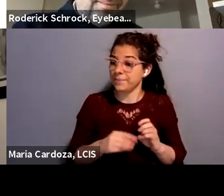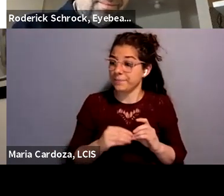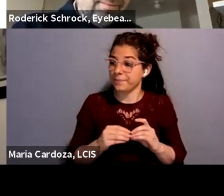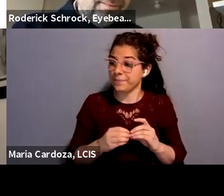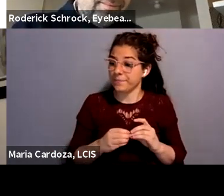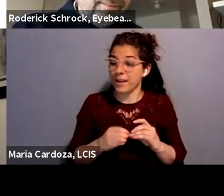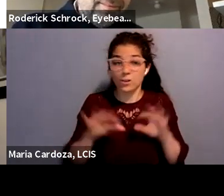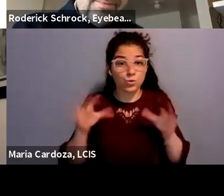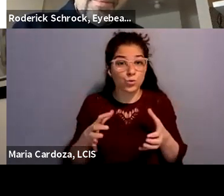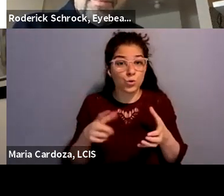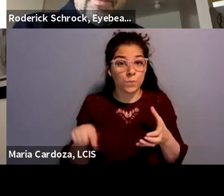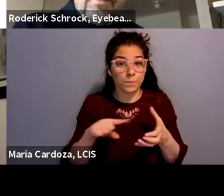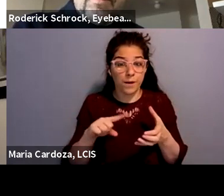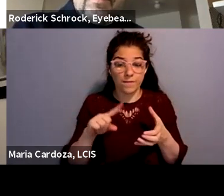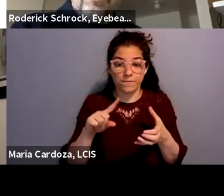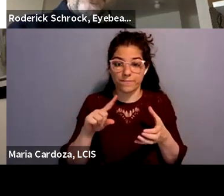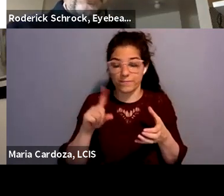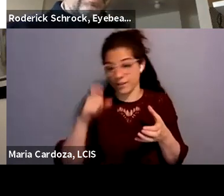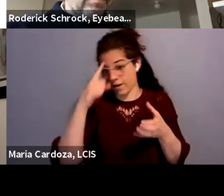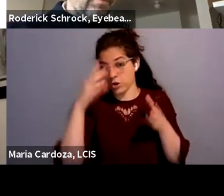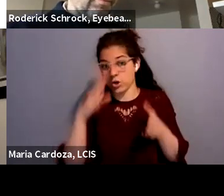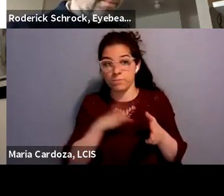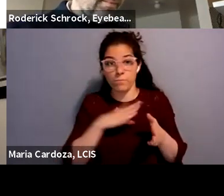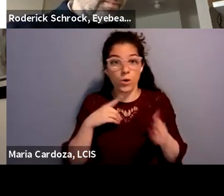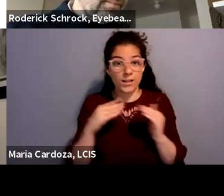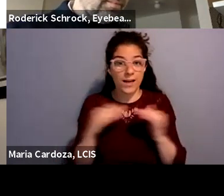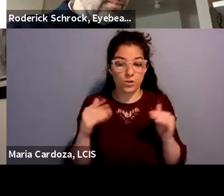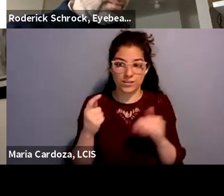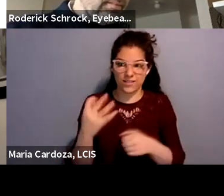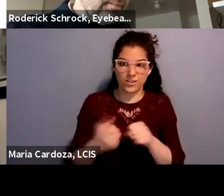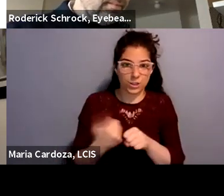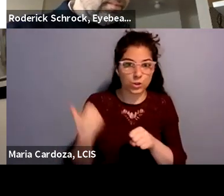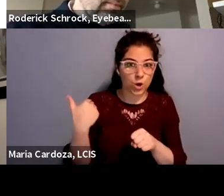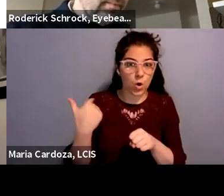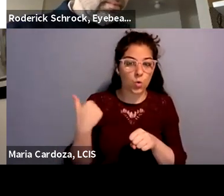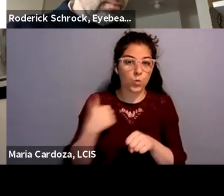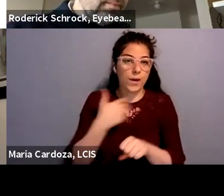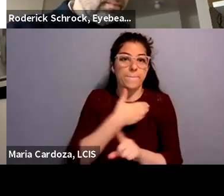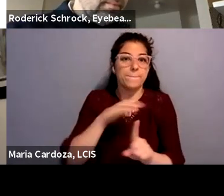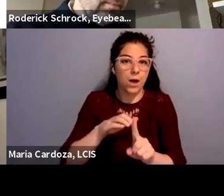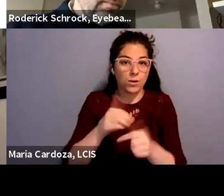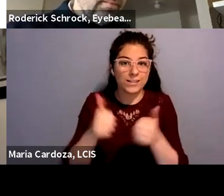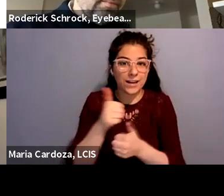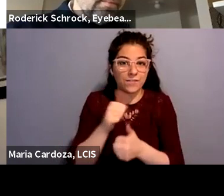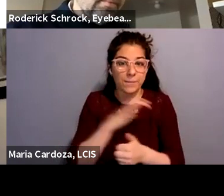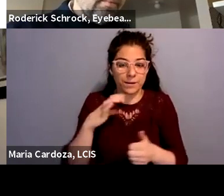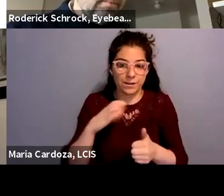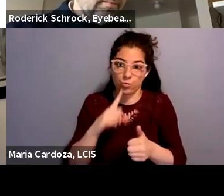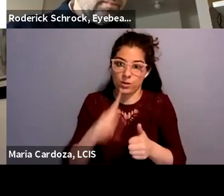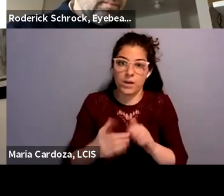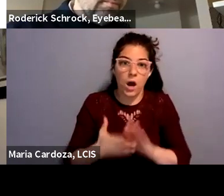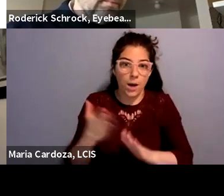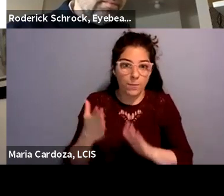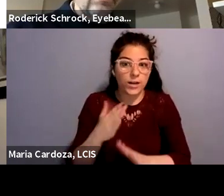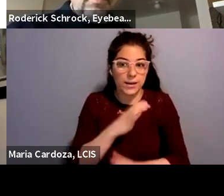As a group of governors at the board level, several years ago, we empowered the executive committee to really be an operating